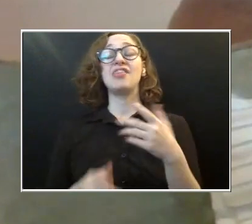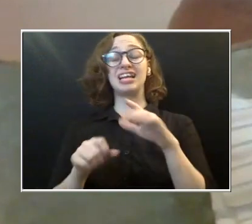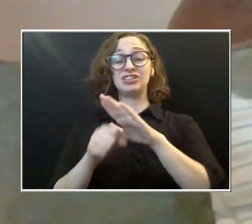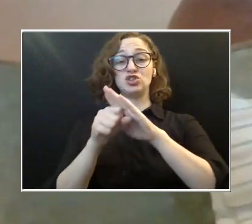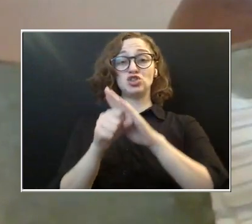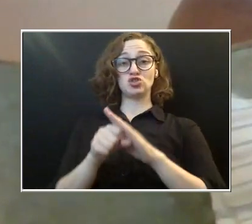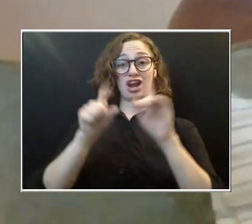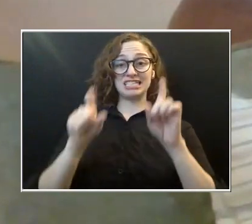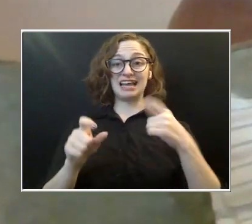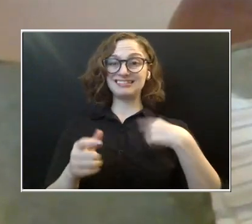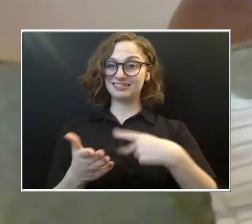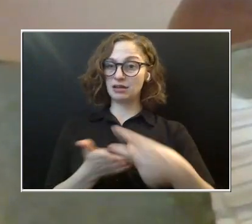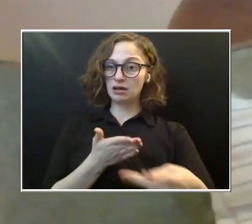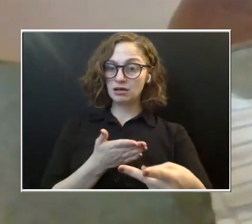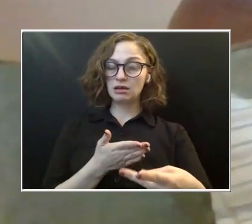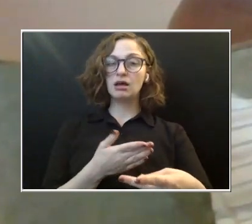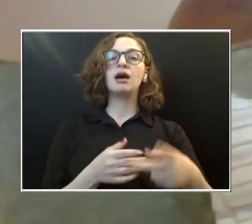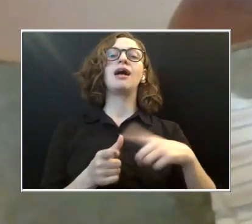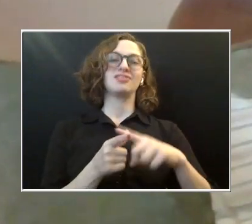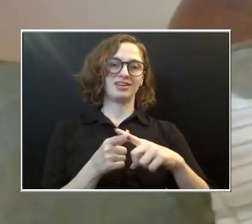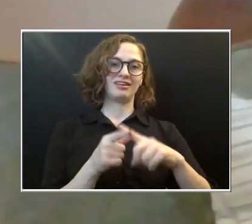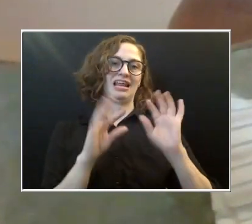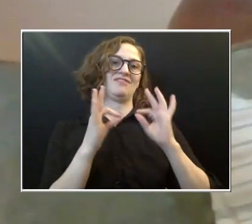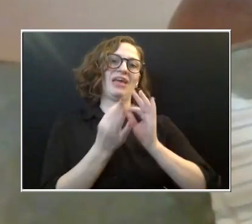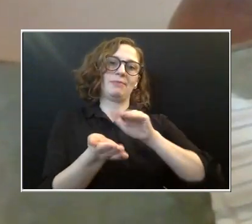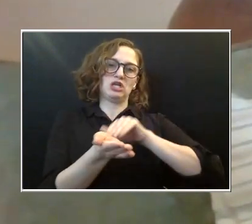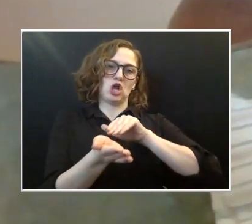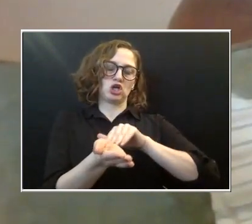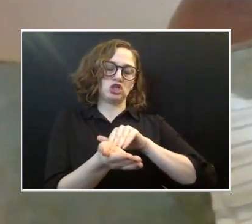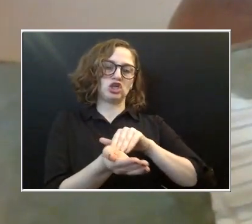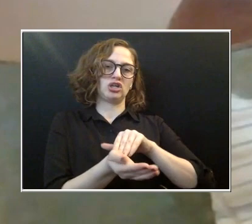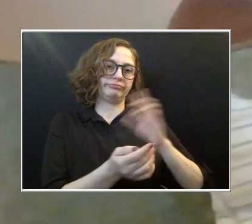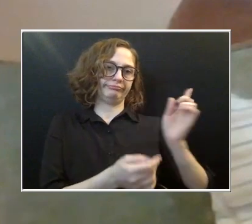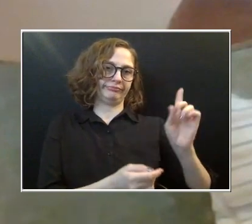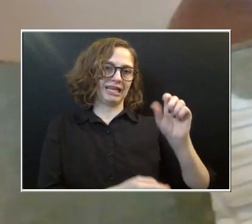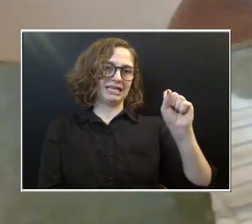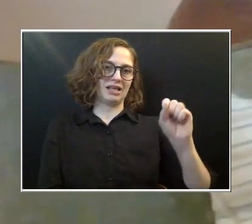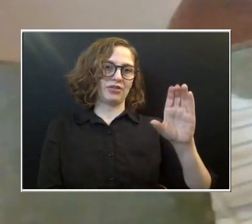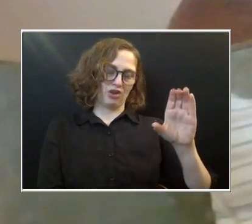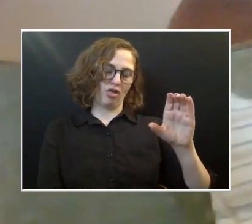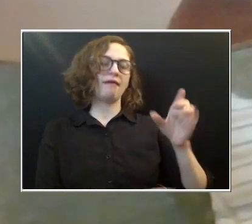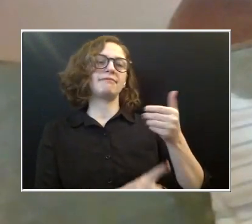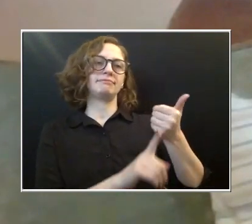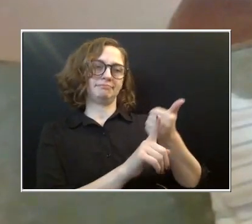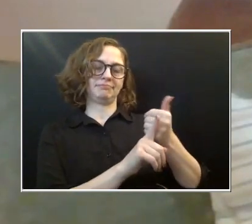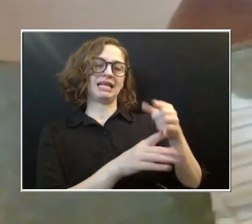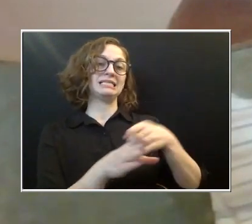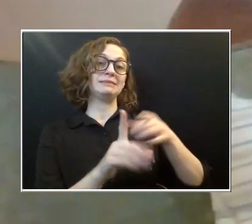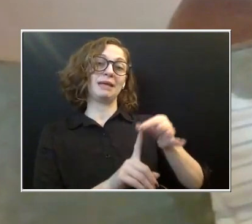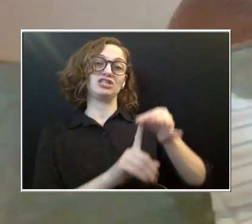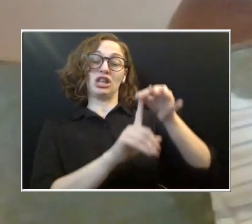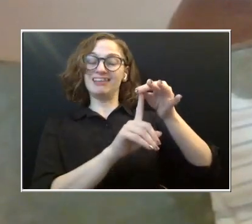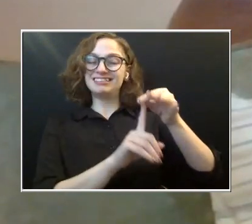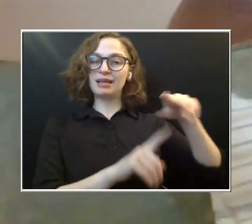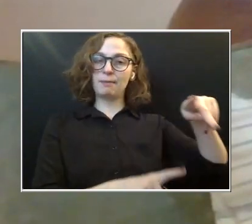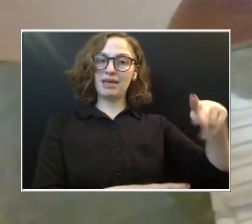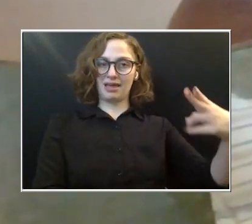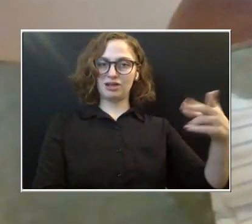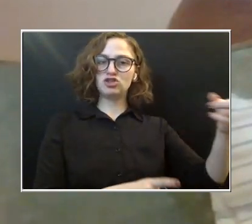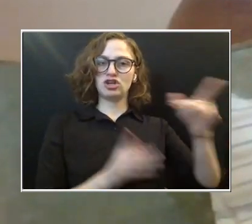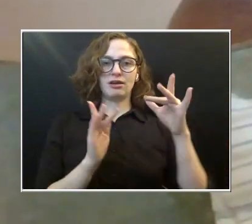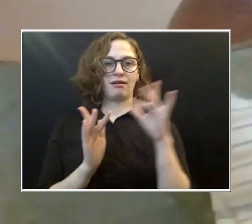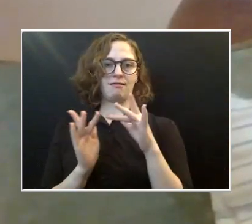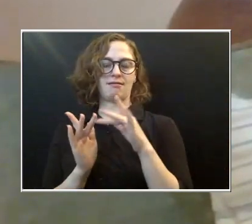then had a family doctor in South Carolina who specialized in PH. She contacted a doctor in Tampa where I was